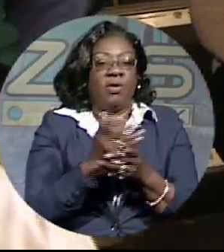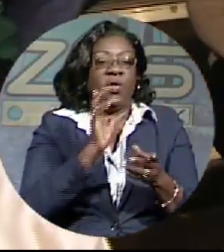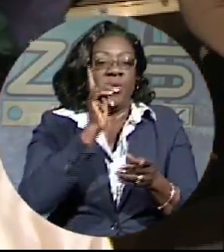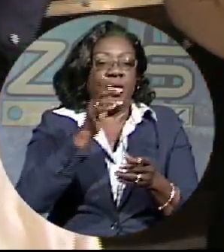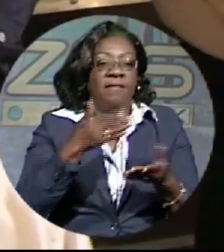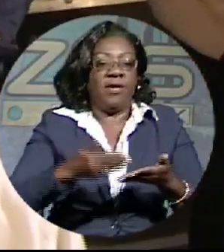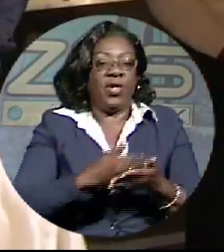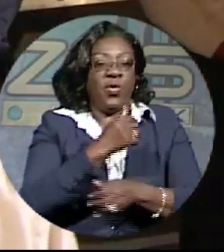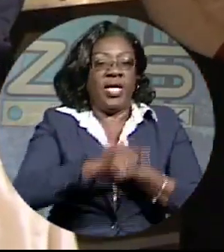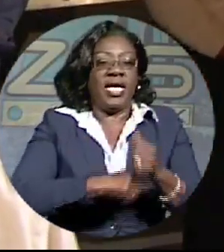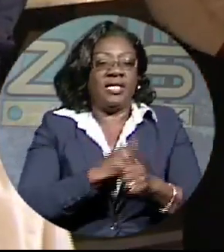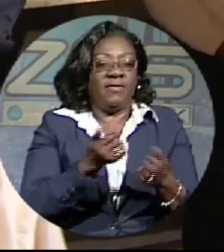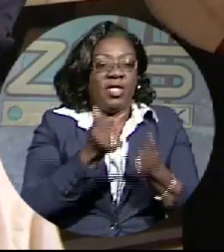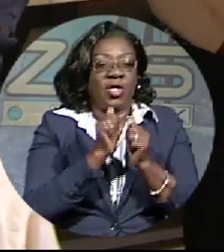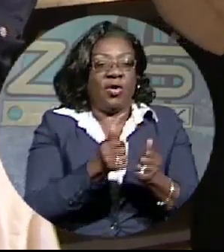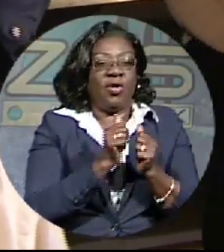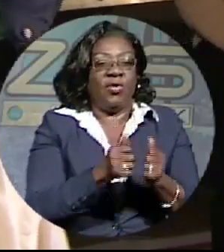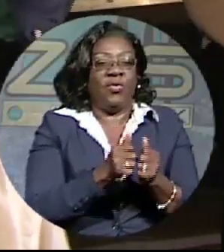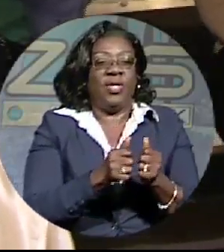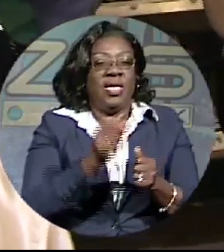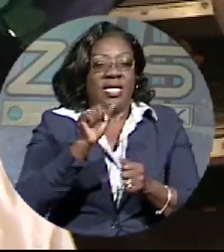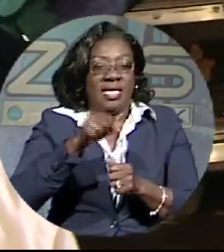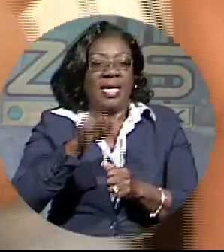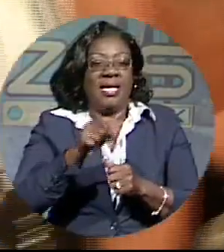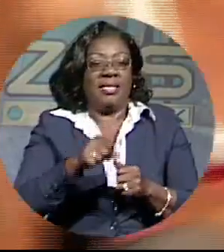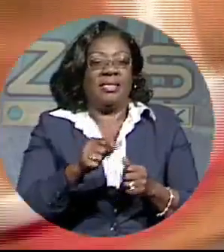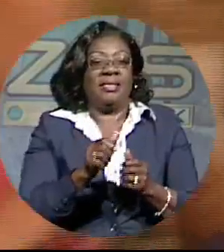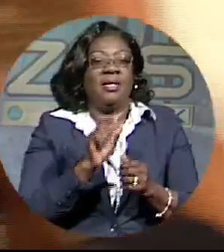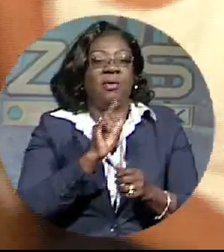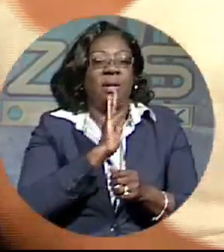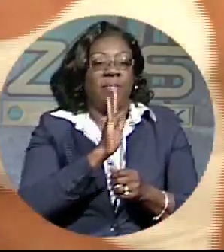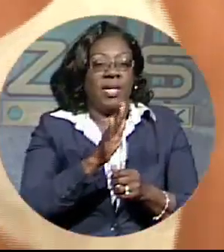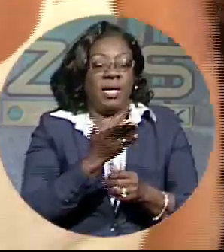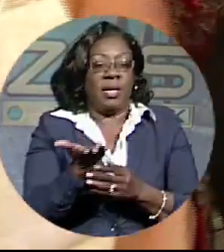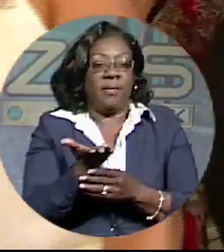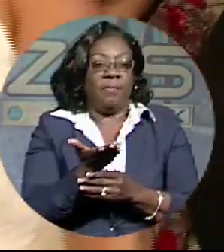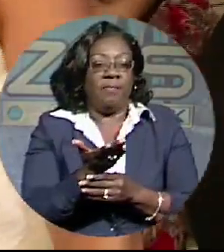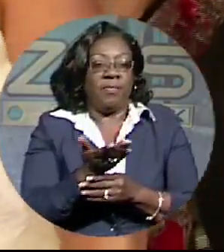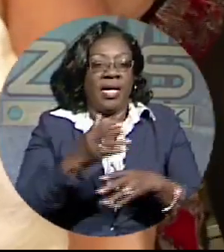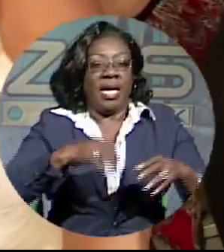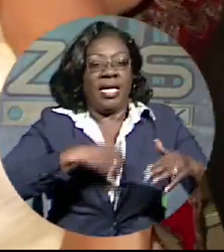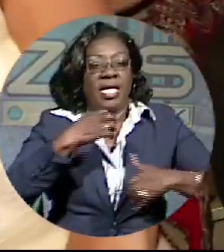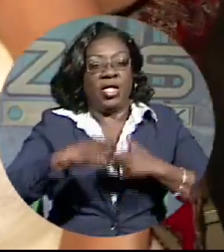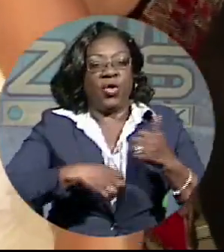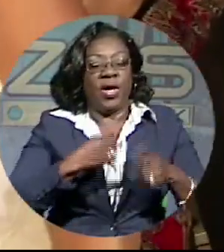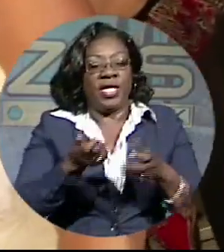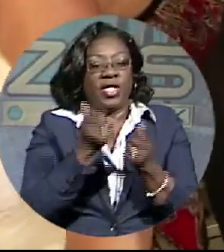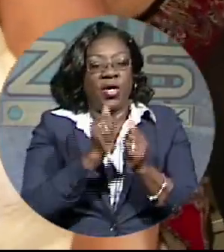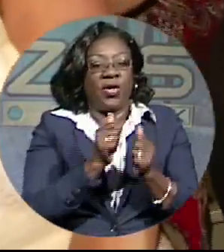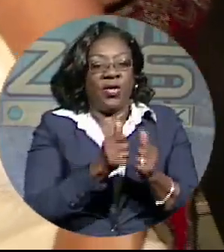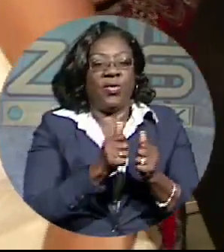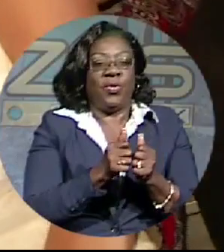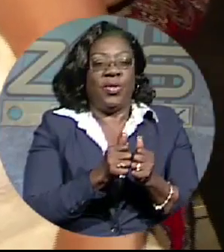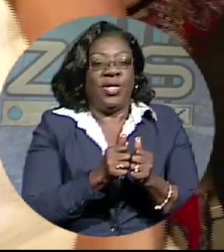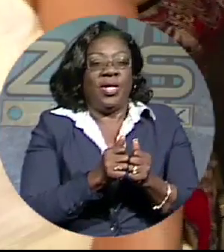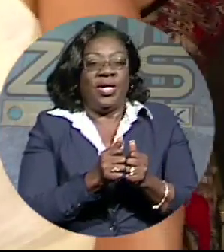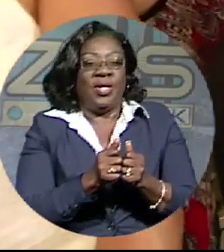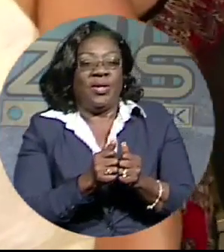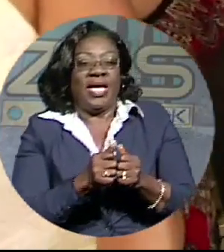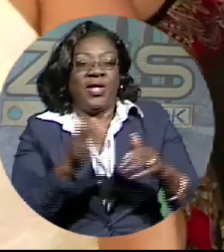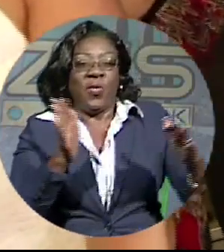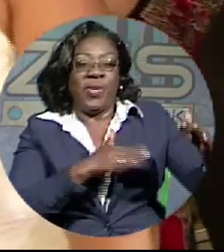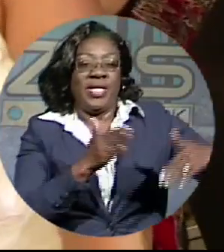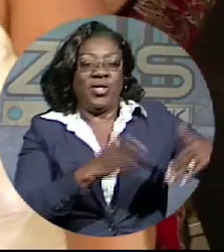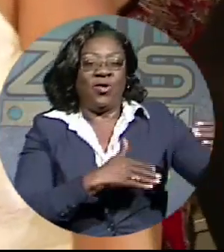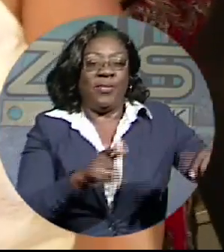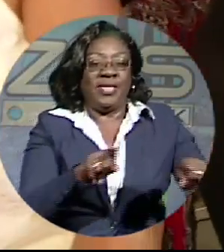Junkanoo? Yeah. We just are here. You like Junkanoo? I really enjoy it, yeah. It's nice. Could you beat the drums like